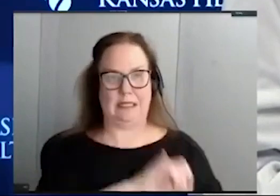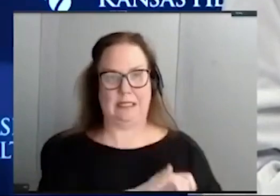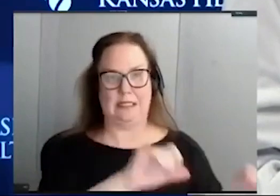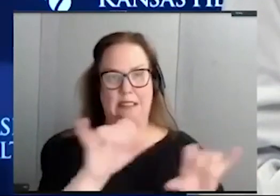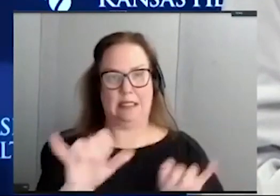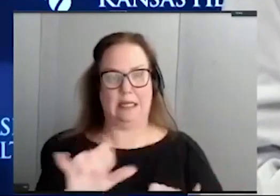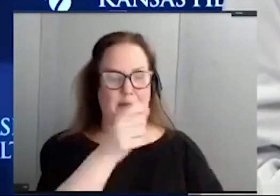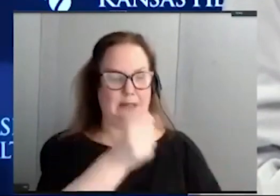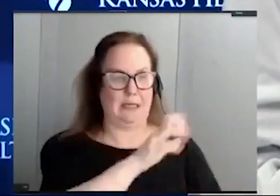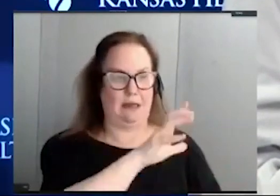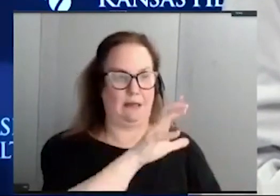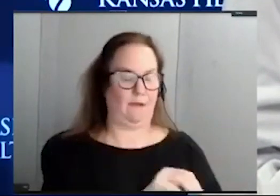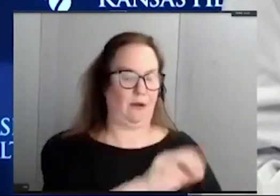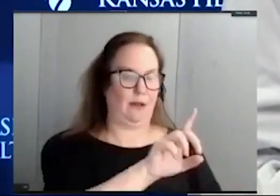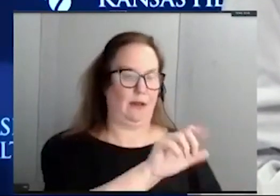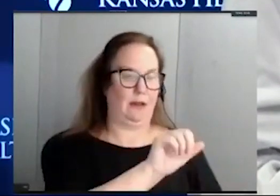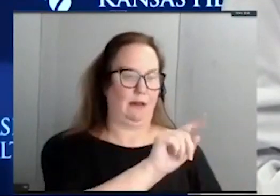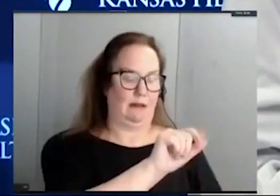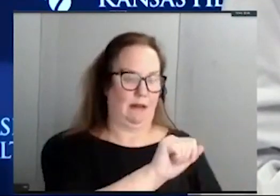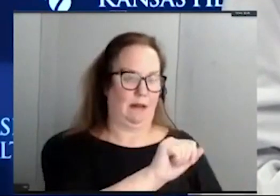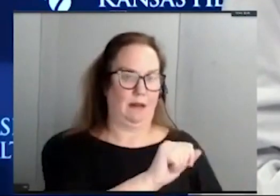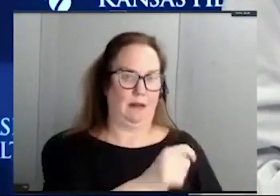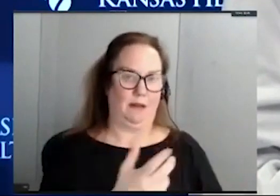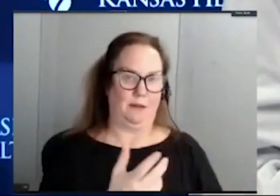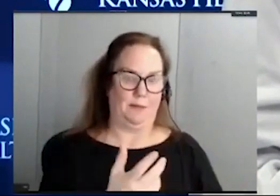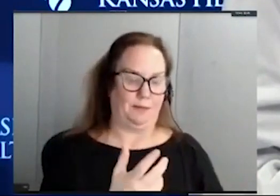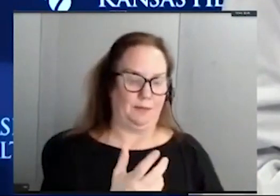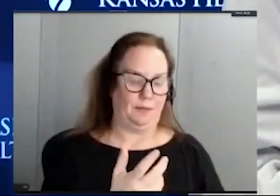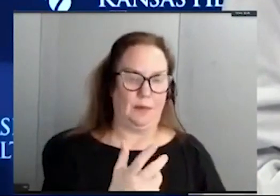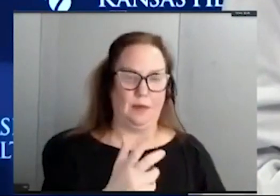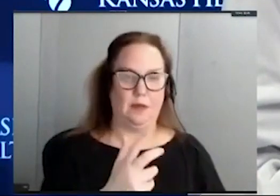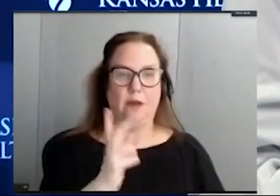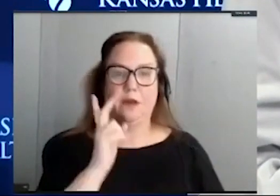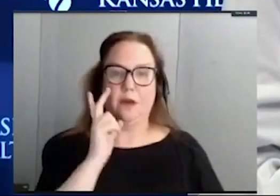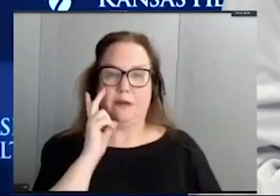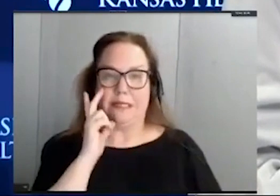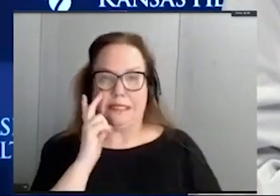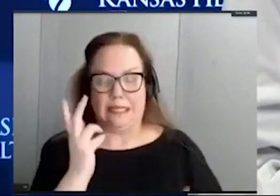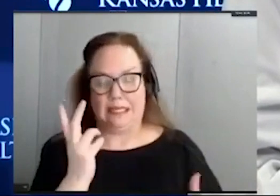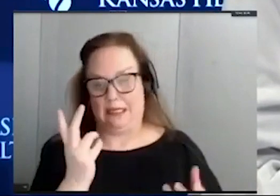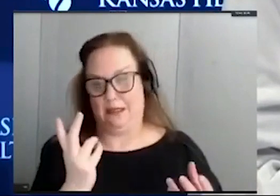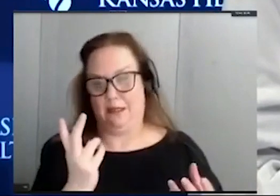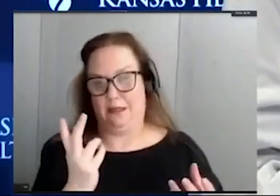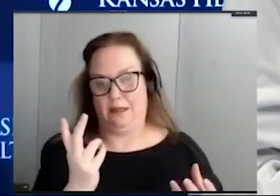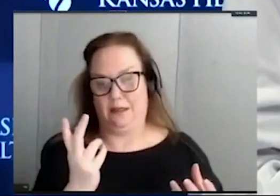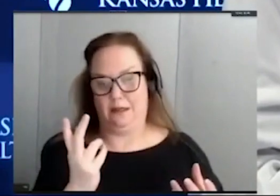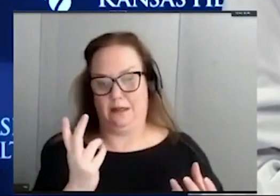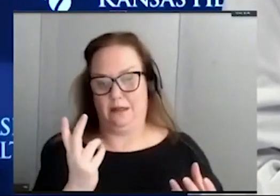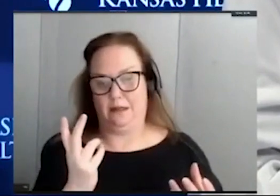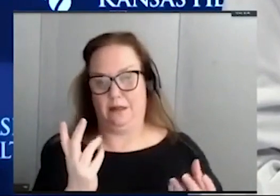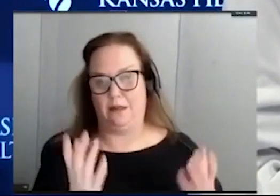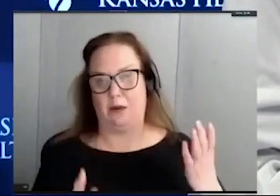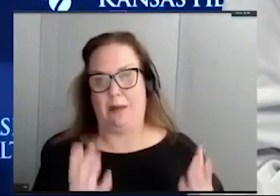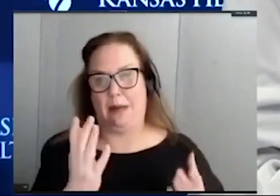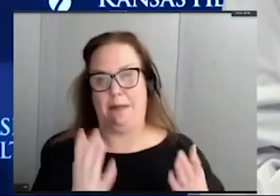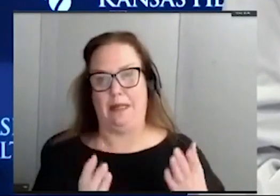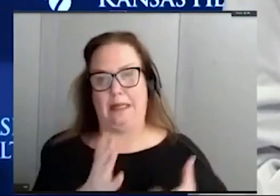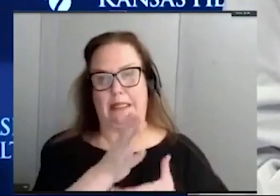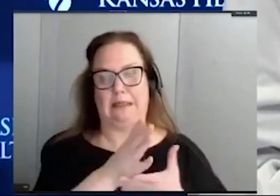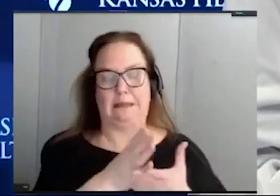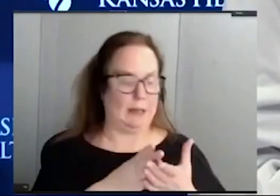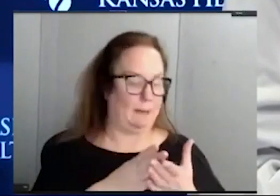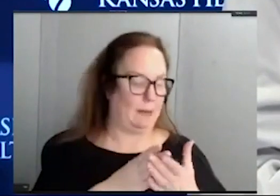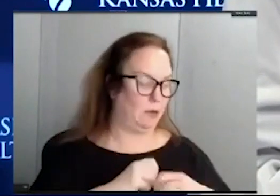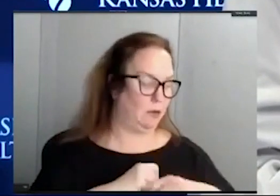African data. So I think we're going to have to, I think we have to step away from this and saying, you know, there may be some protection that's been given to you, but